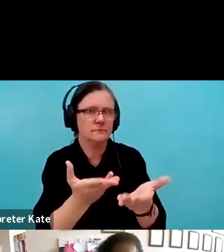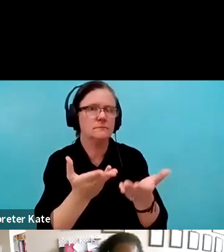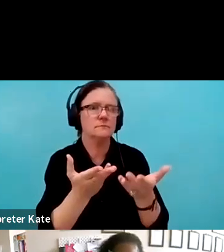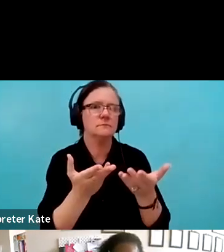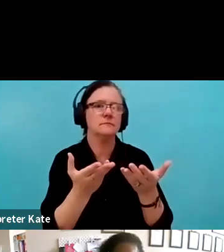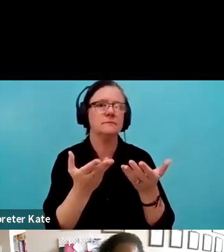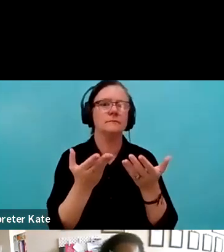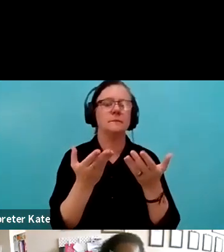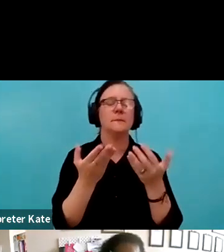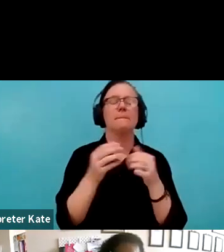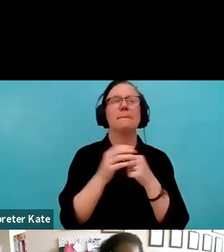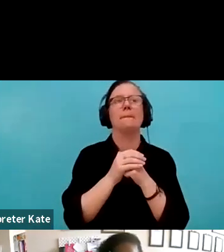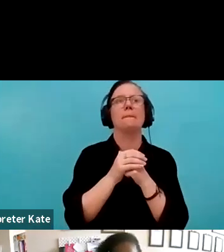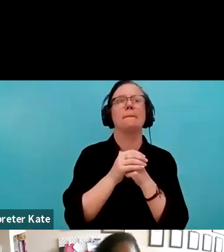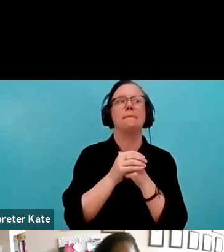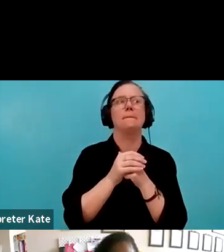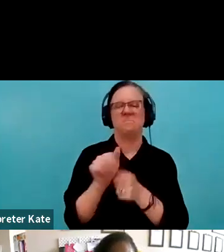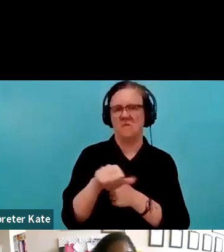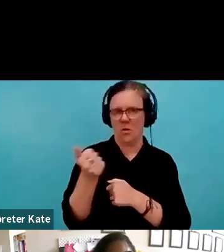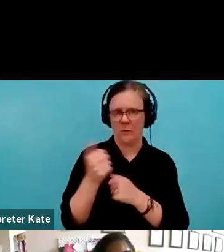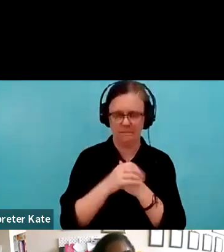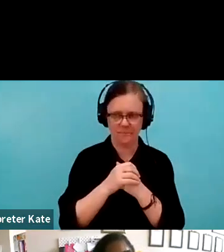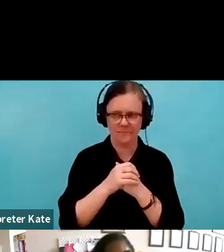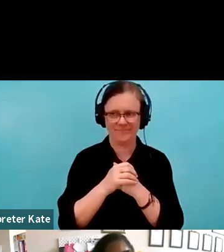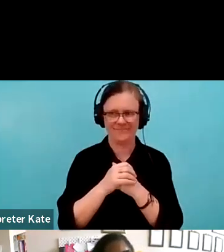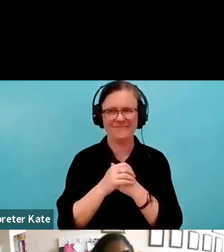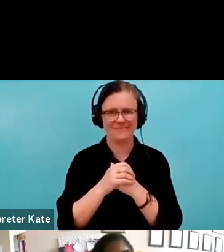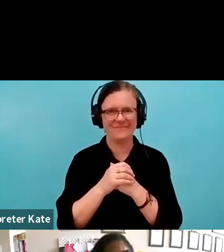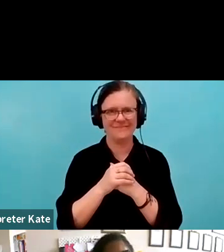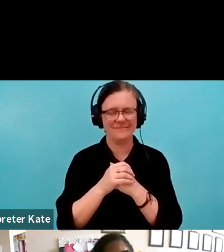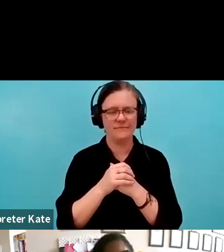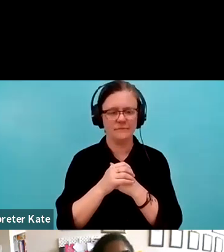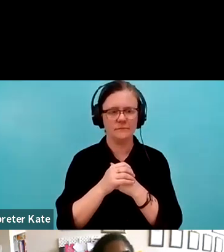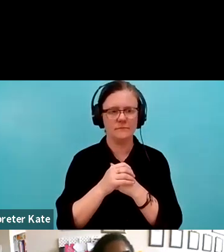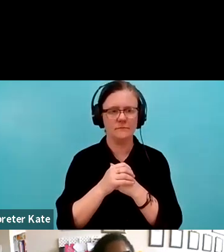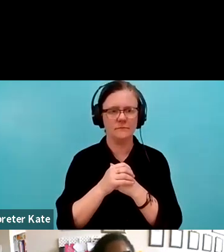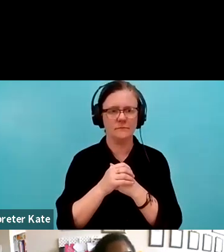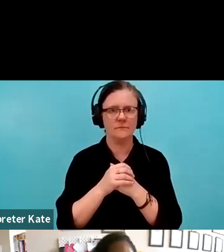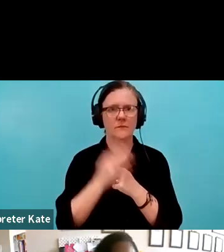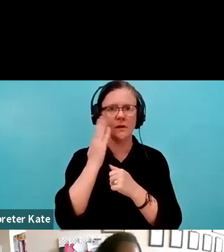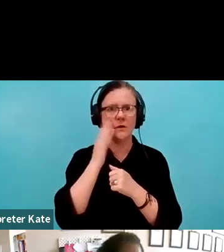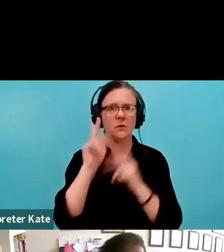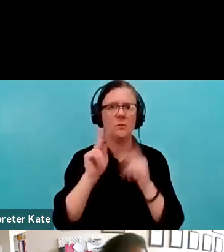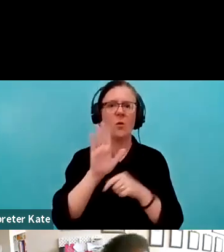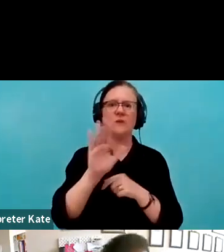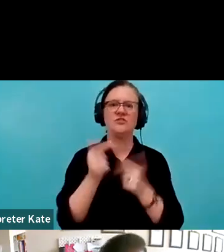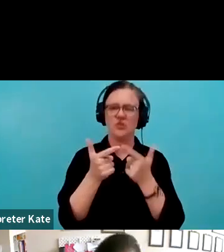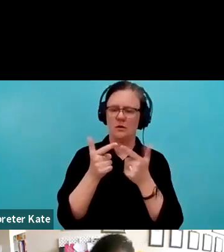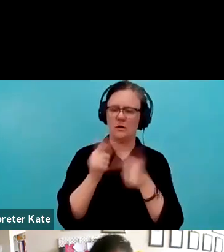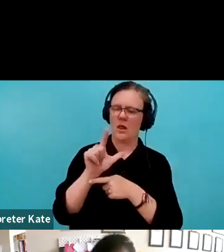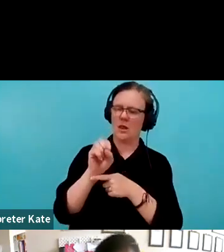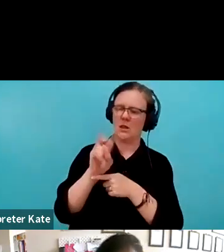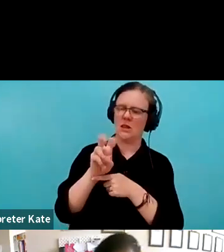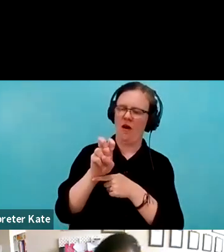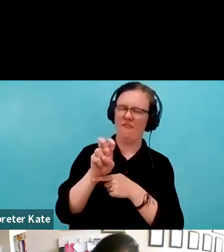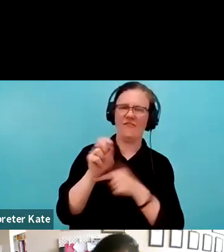Another thing I wanted to mention too was, you know how people say, like, what is your love language? I think that there's